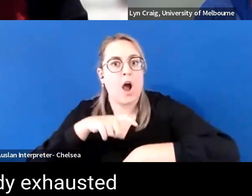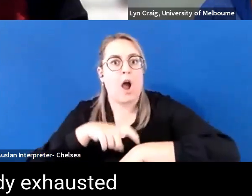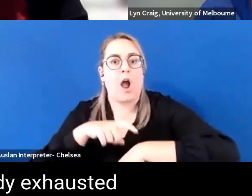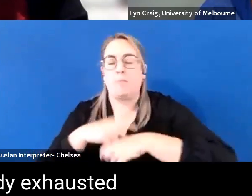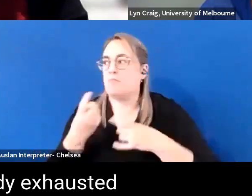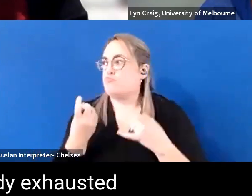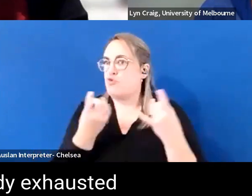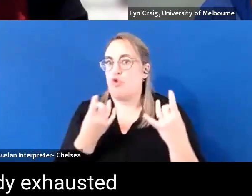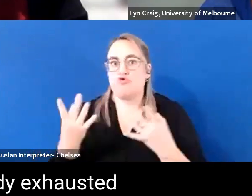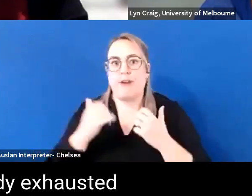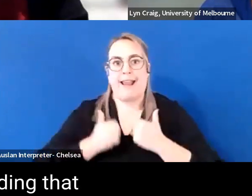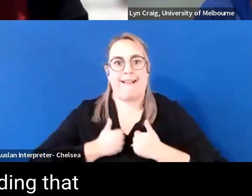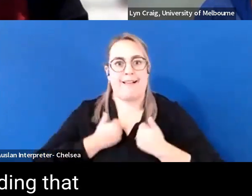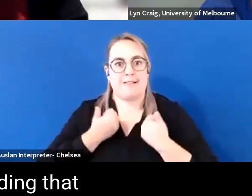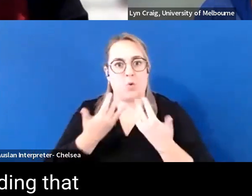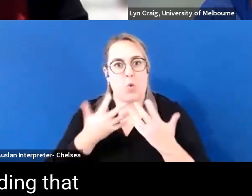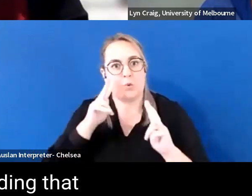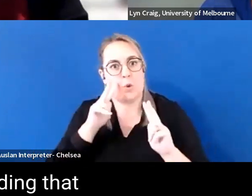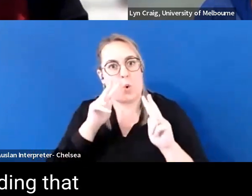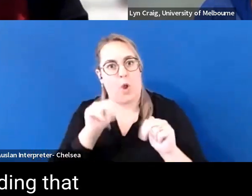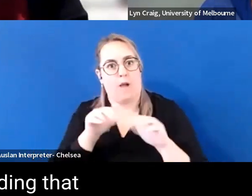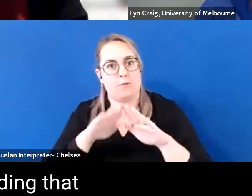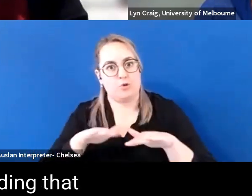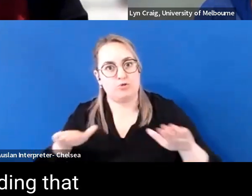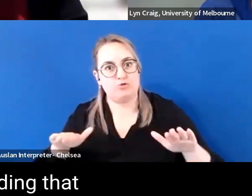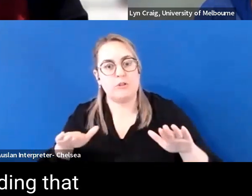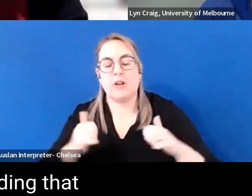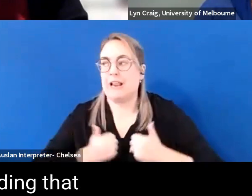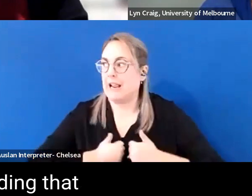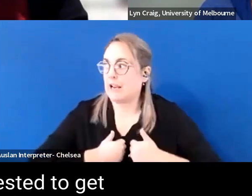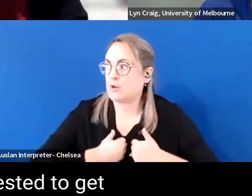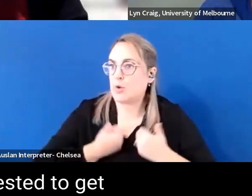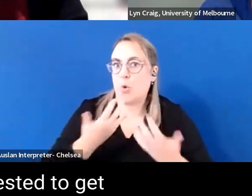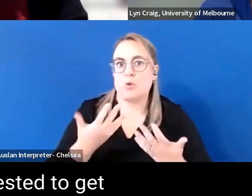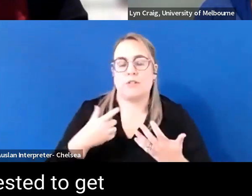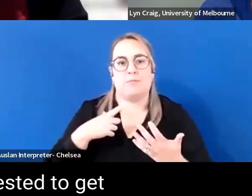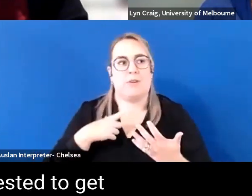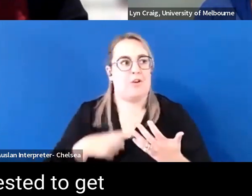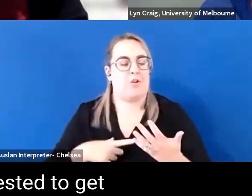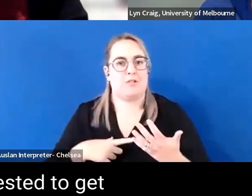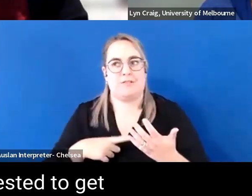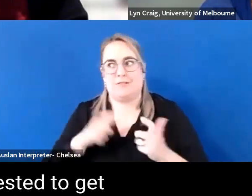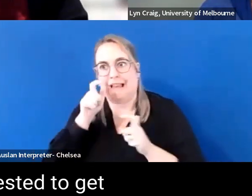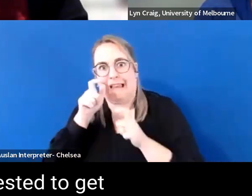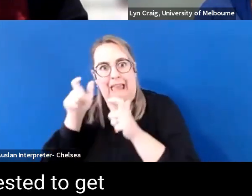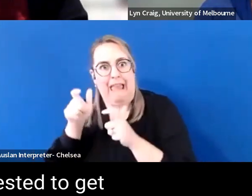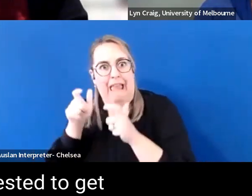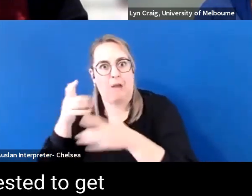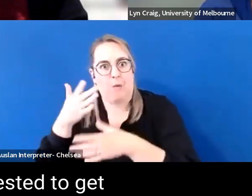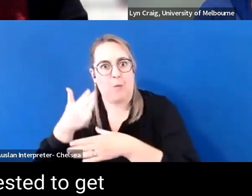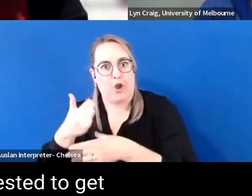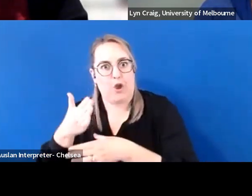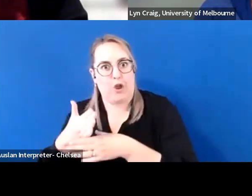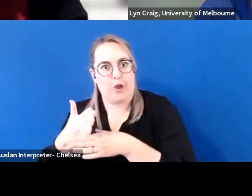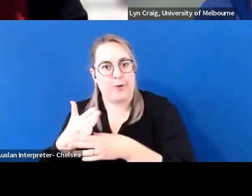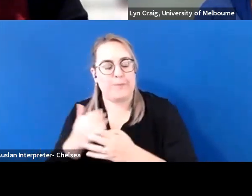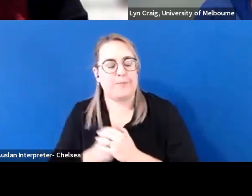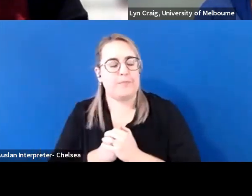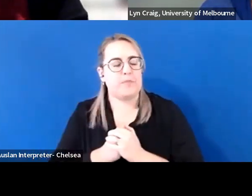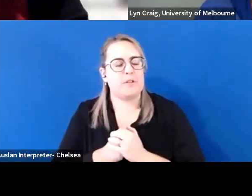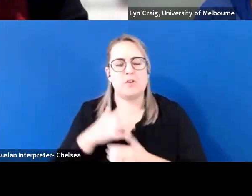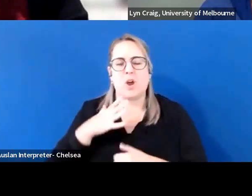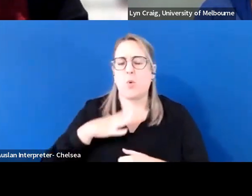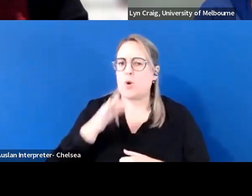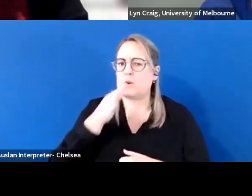from looking after children and providing that really vital care work. So I'm interested to get the insights of the panel on